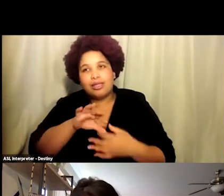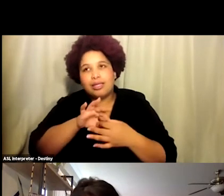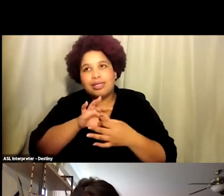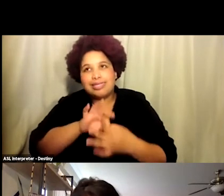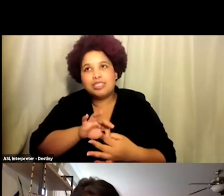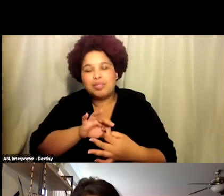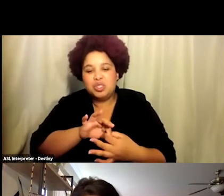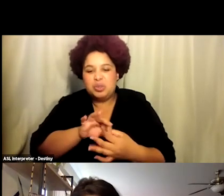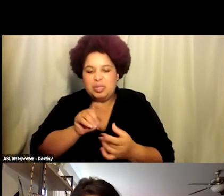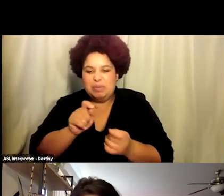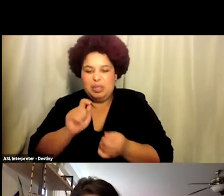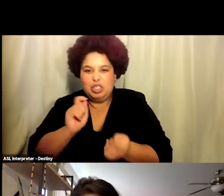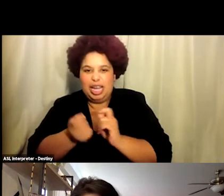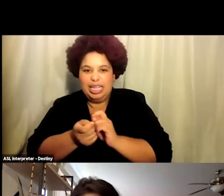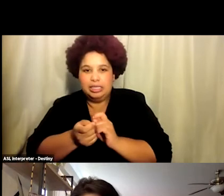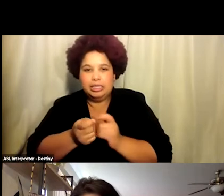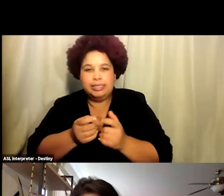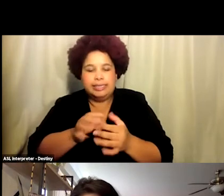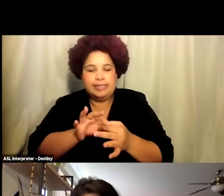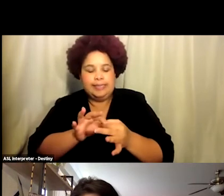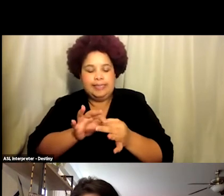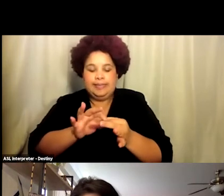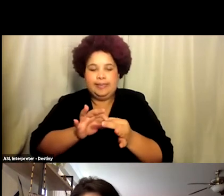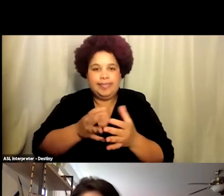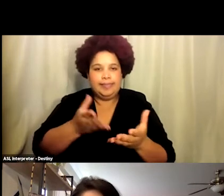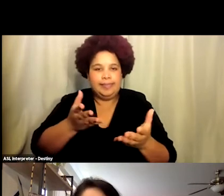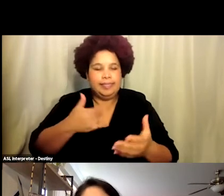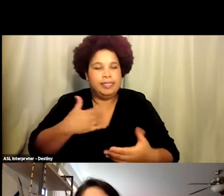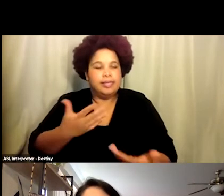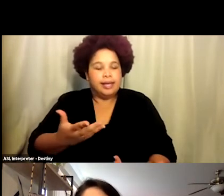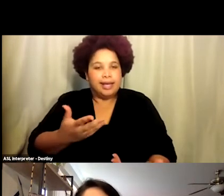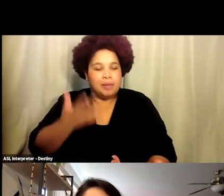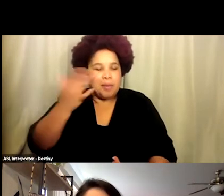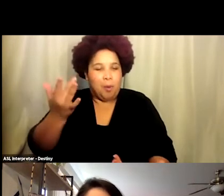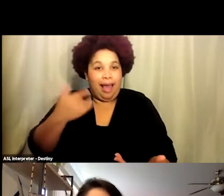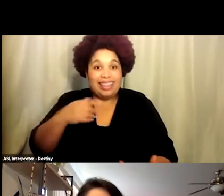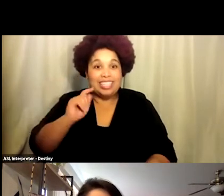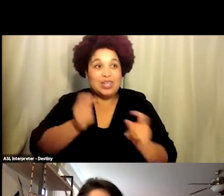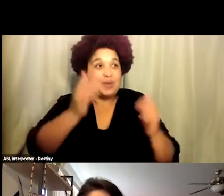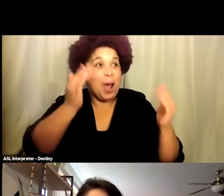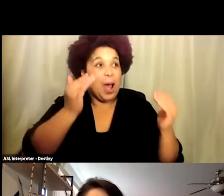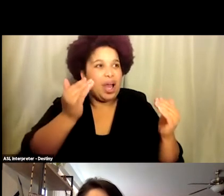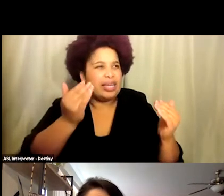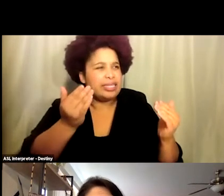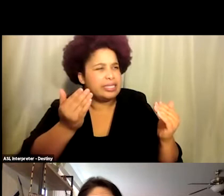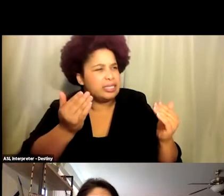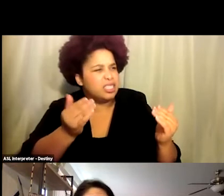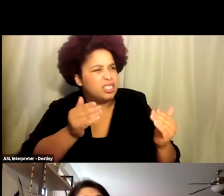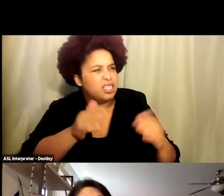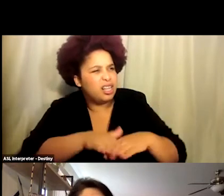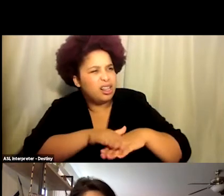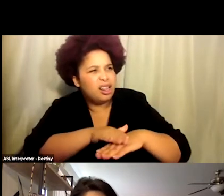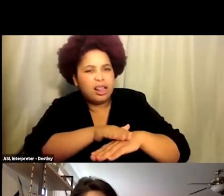change, which may be why the change you hope to see is not happening rapidly enough. I am